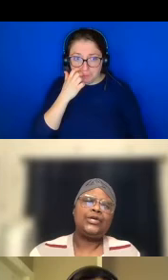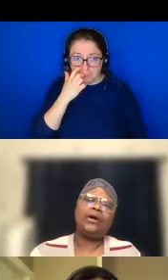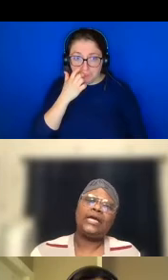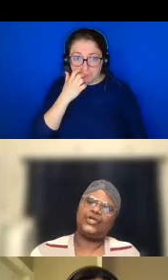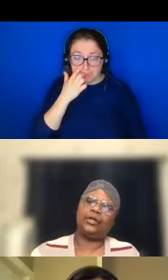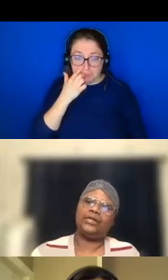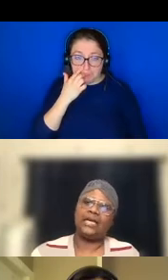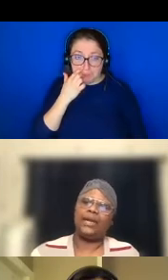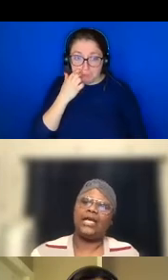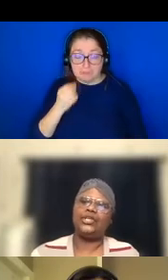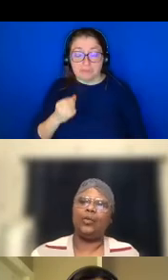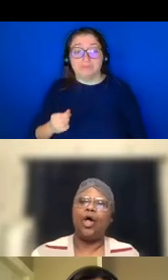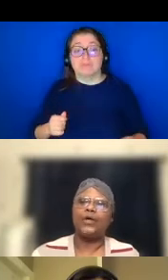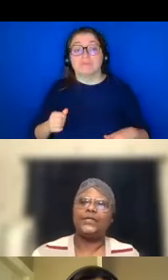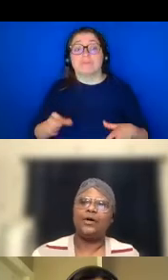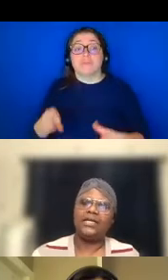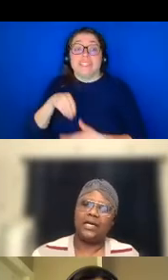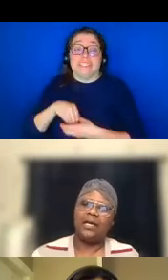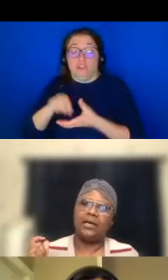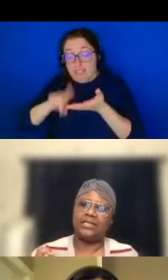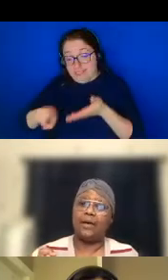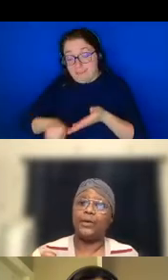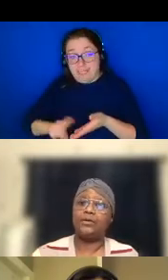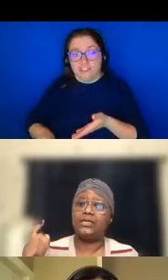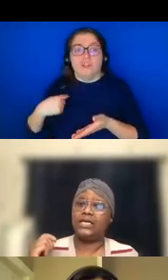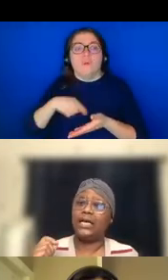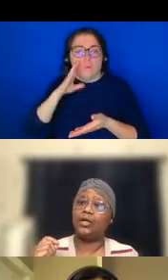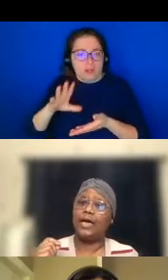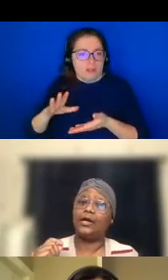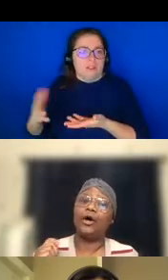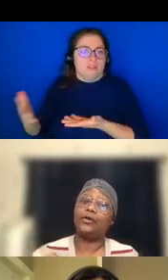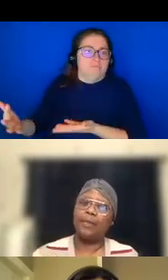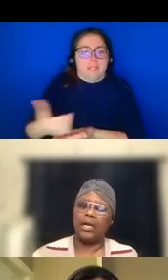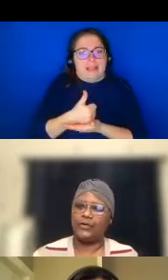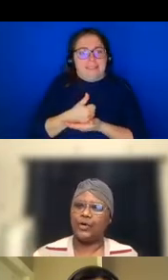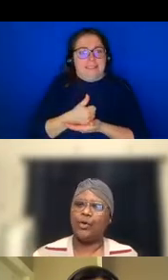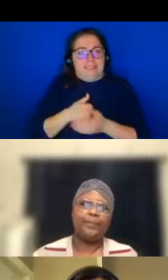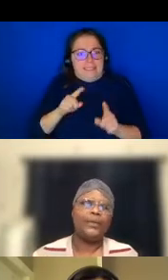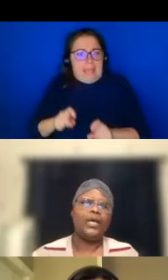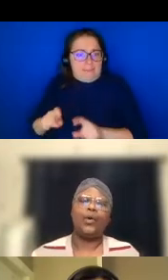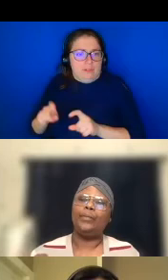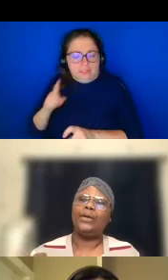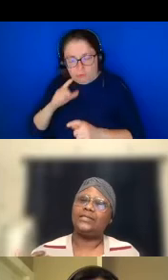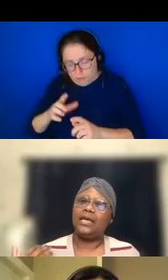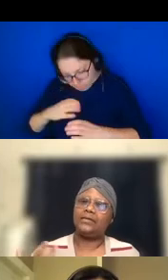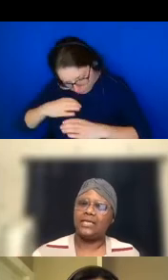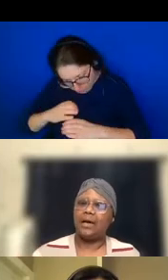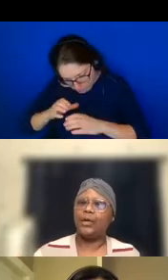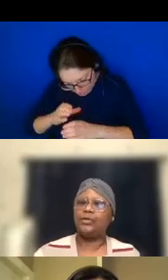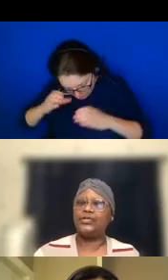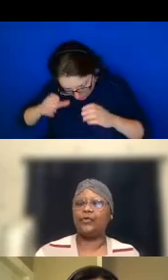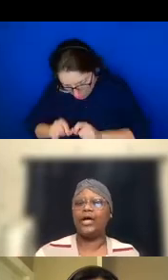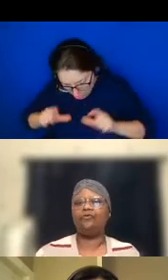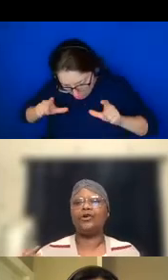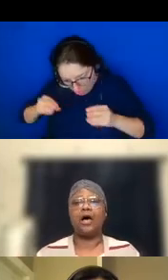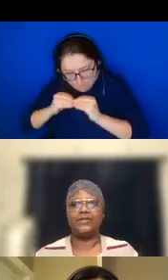we do our internal examination, we'll also be taking samples to take a look at under the microscope. We'll be taking samples